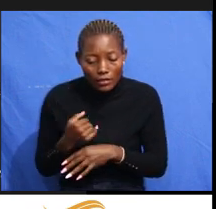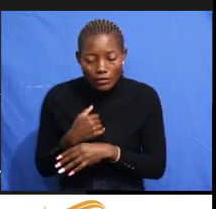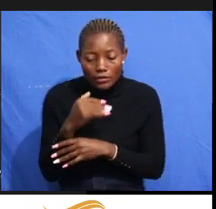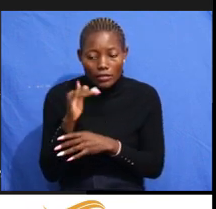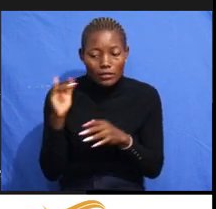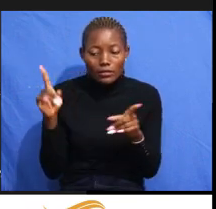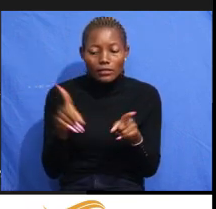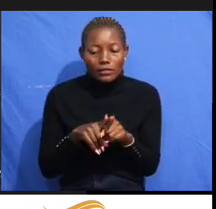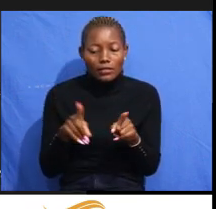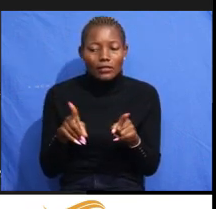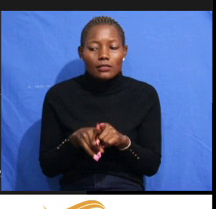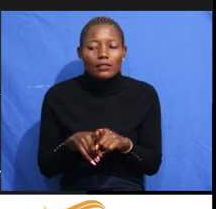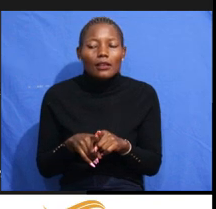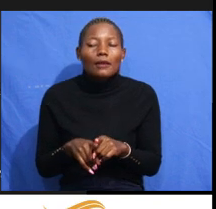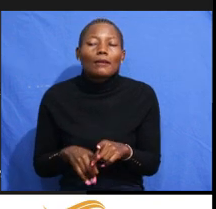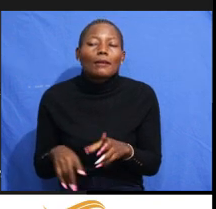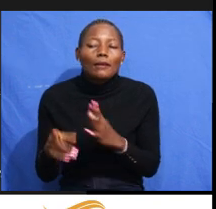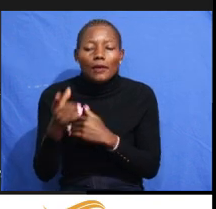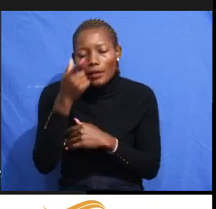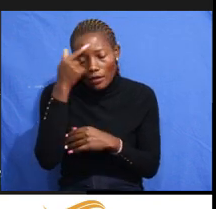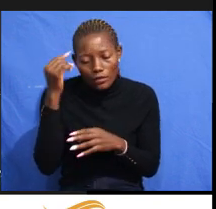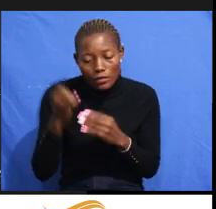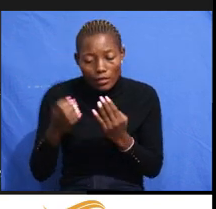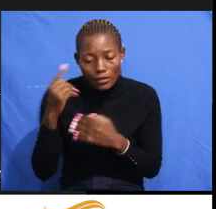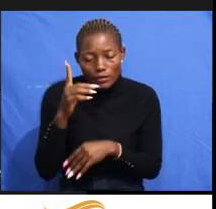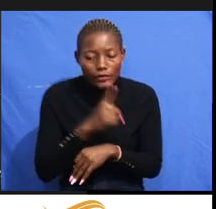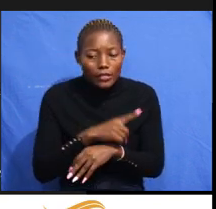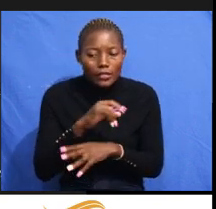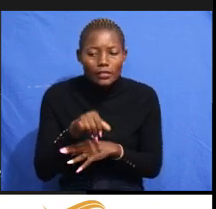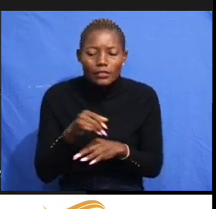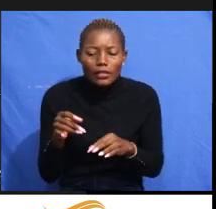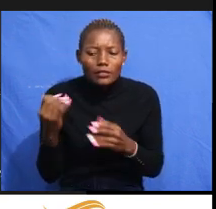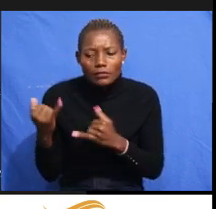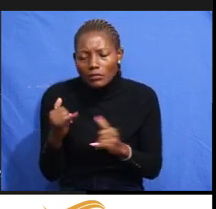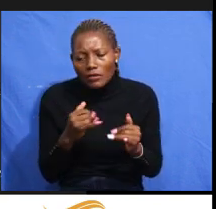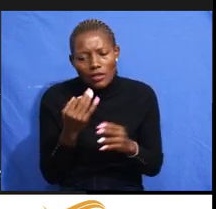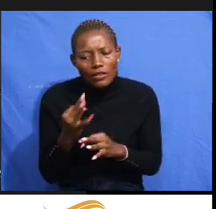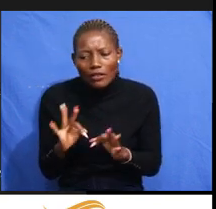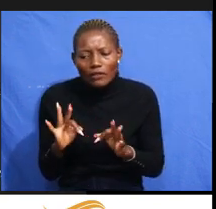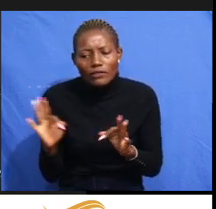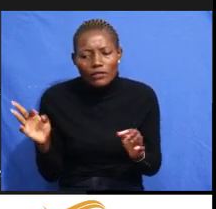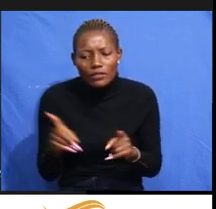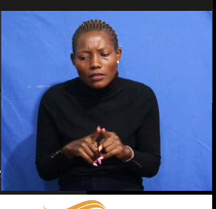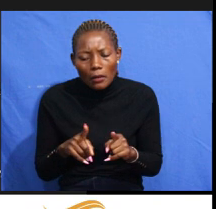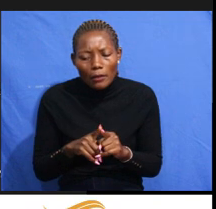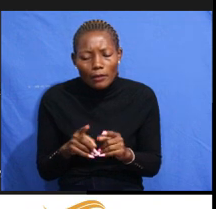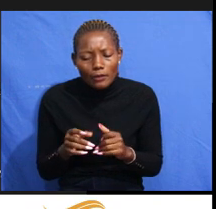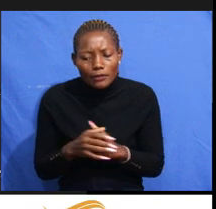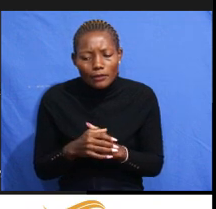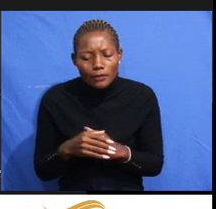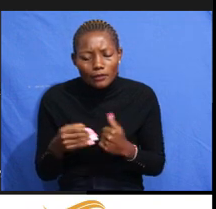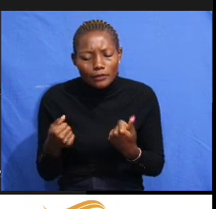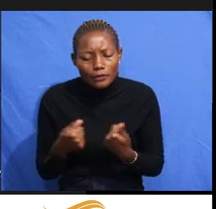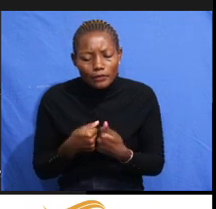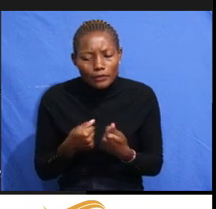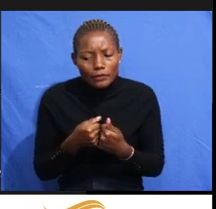same, Yeah. because at the end of the day, it is just like playoffs is like it's at the peak,